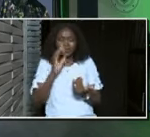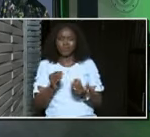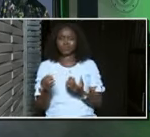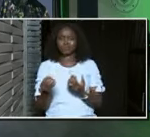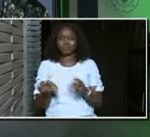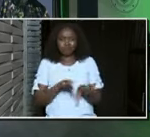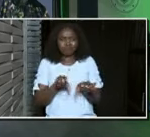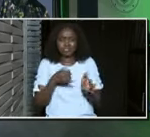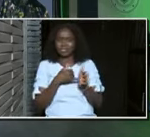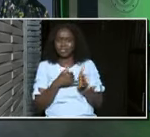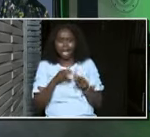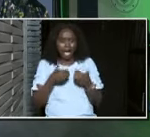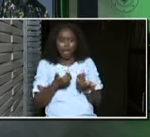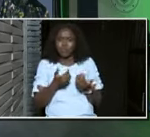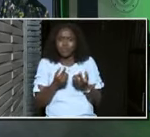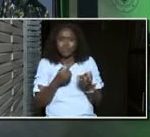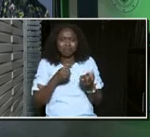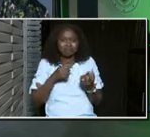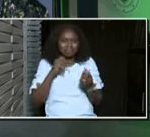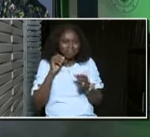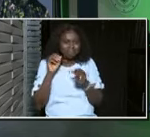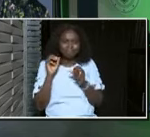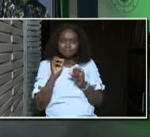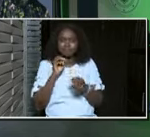And the police. The police also,